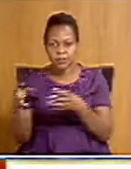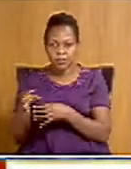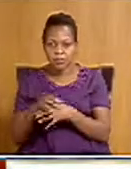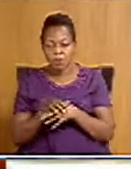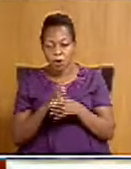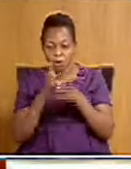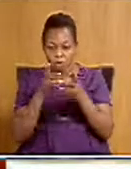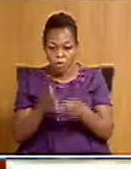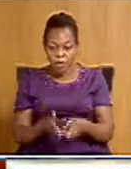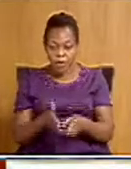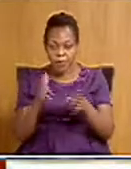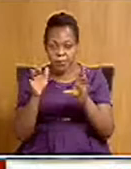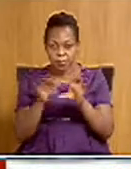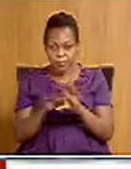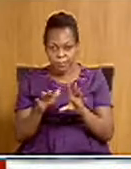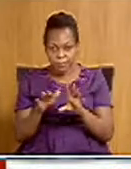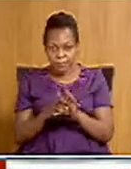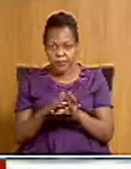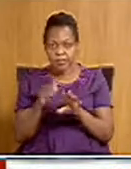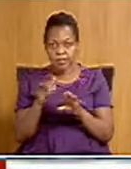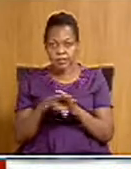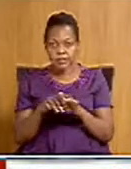honorable members of visiting delegations,